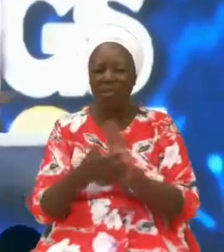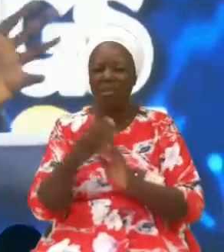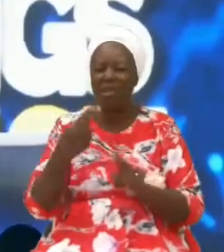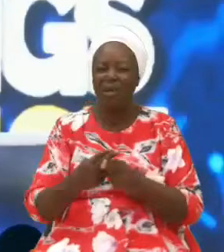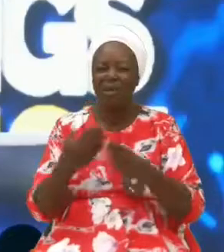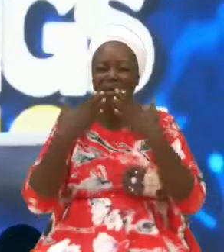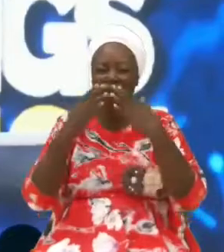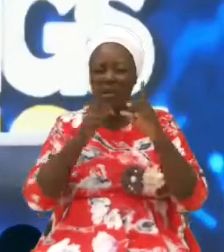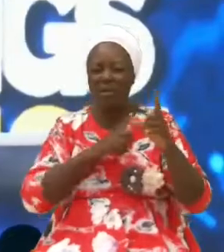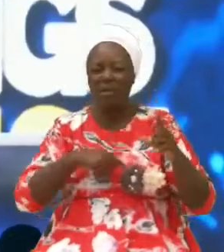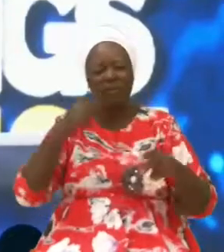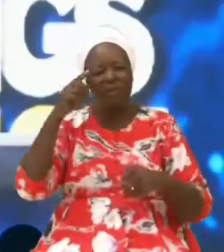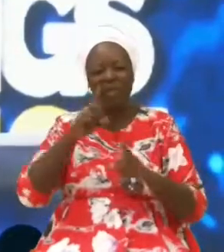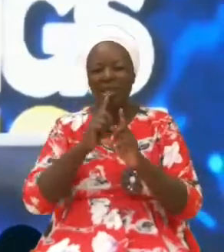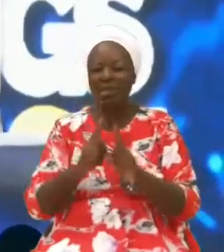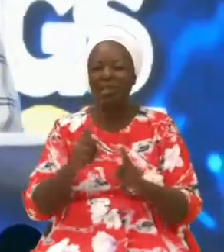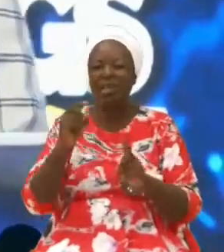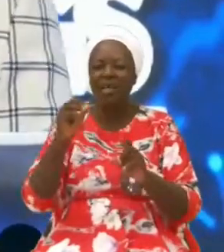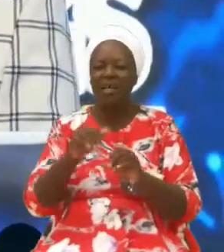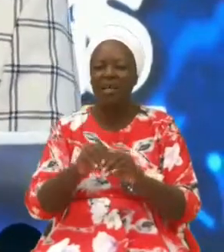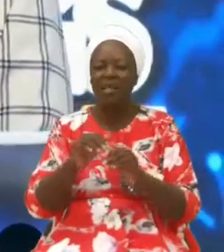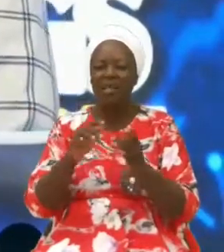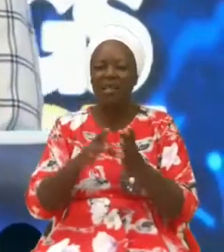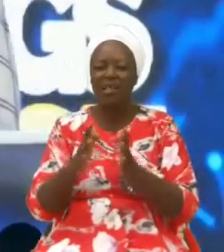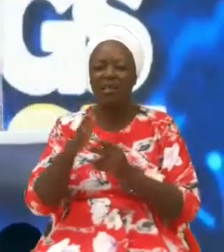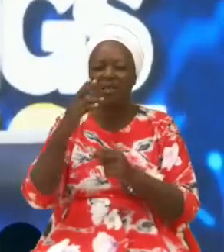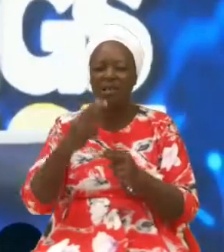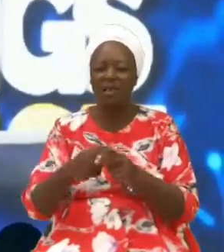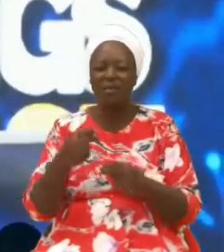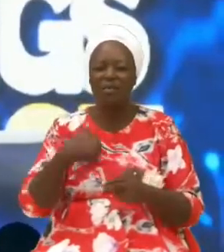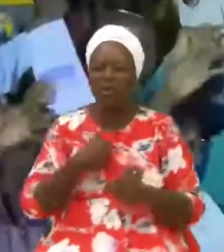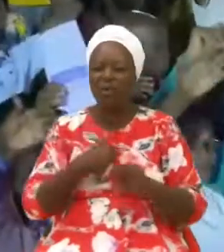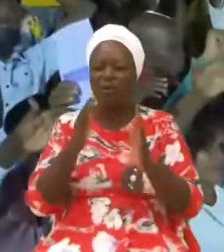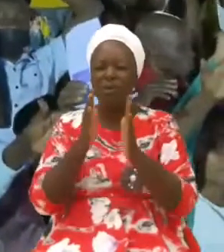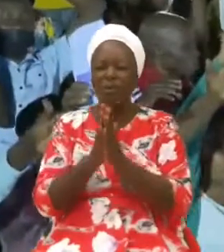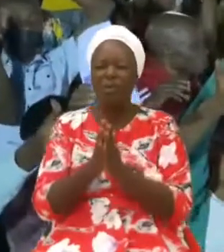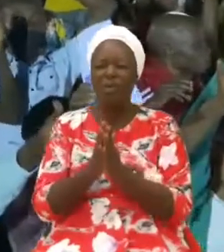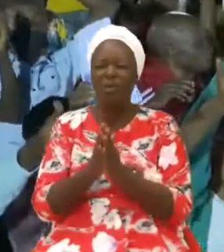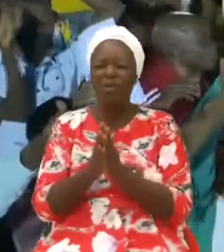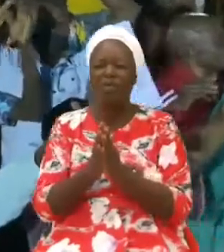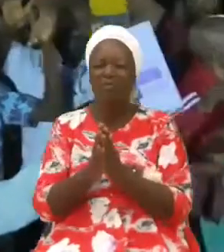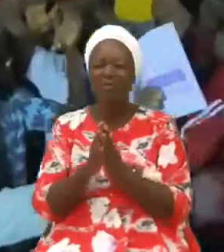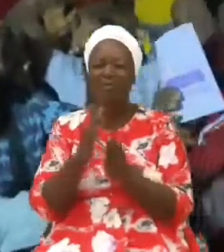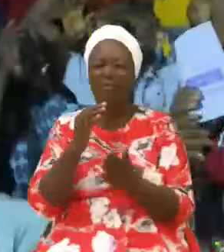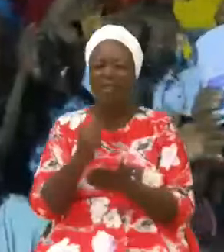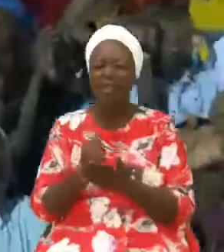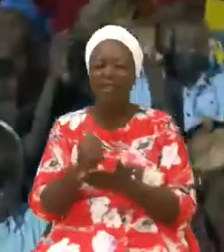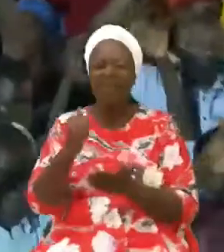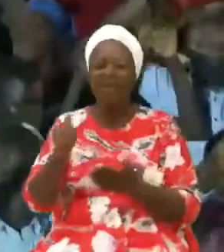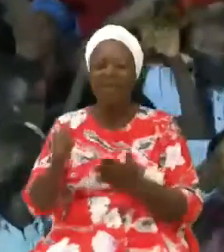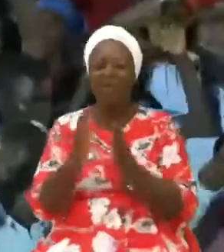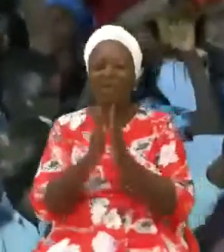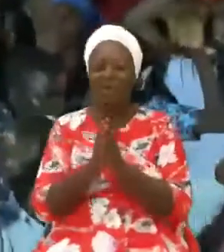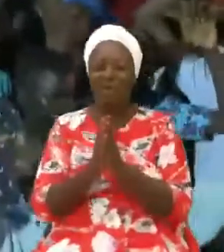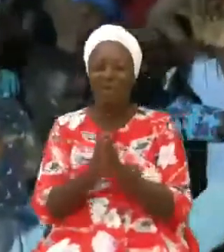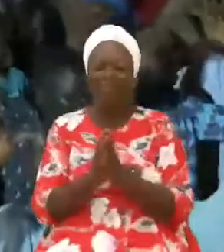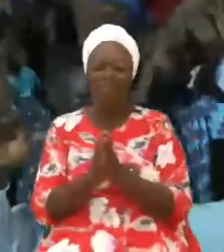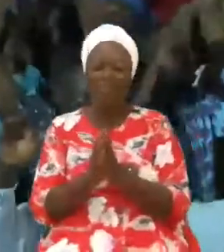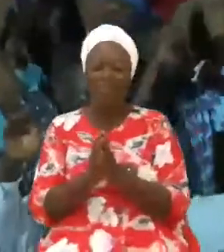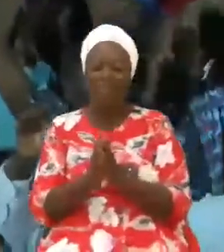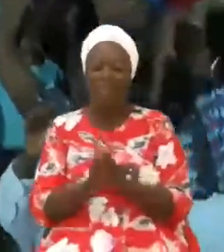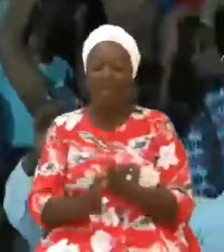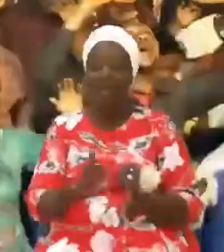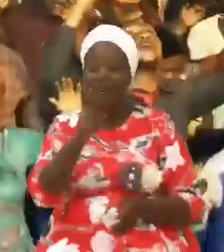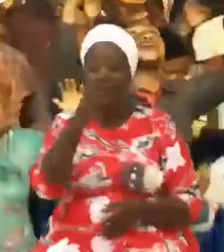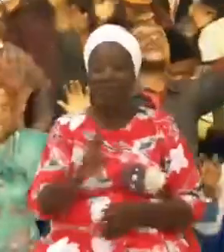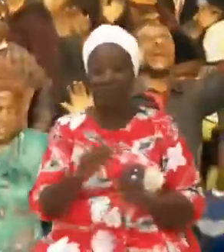be left behind. Thank you, Lord, for the answer. In Jesus' name, we